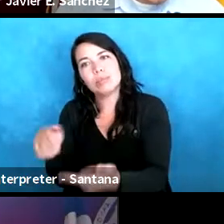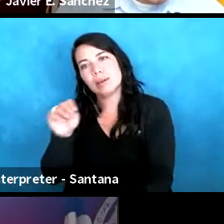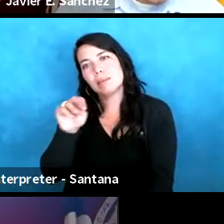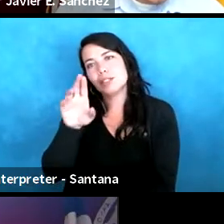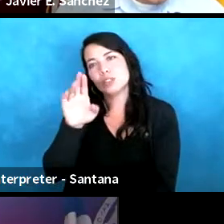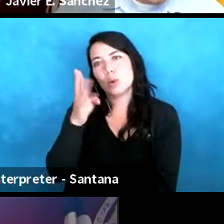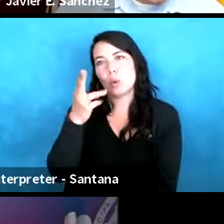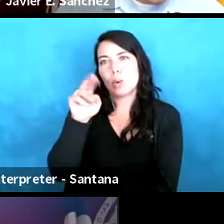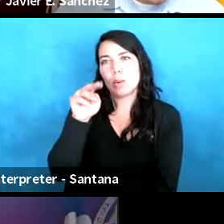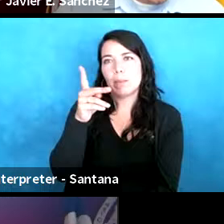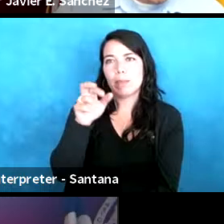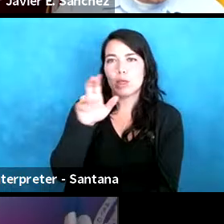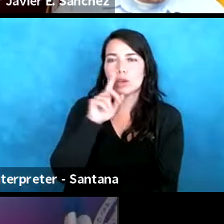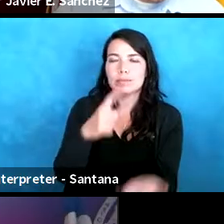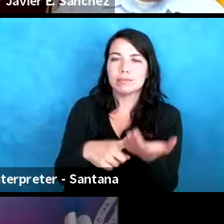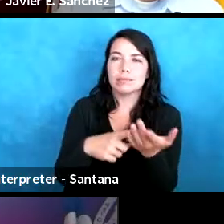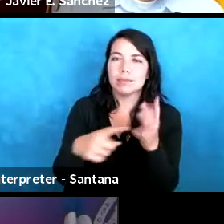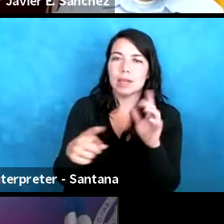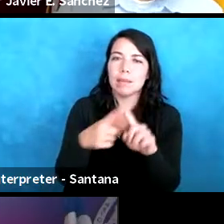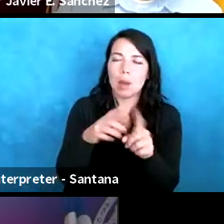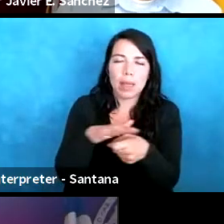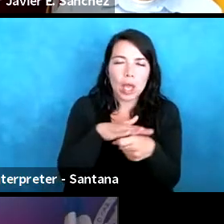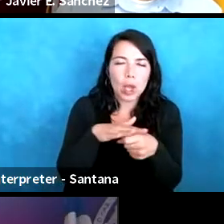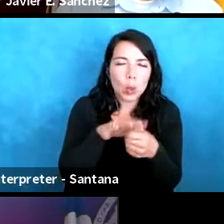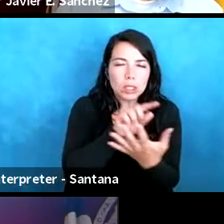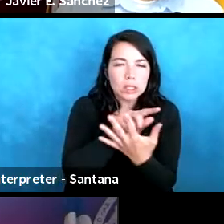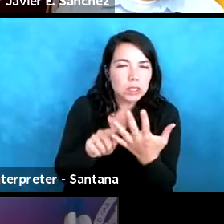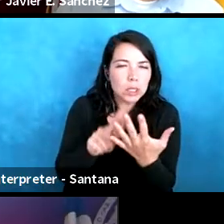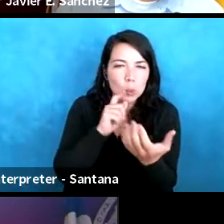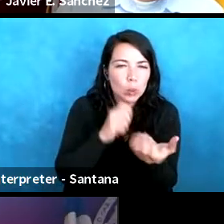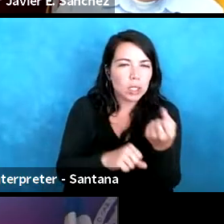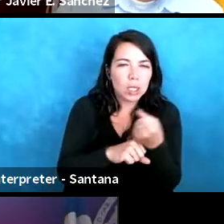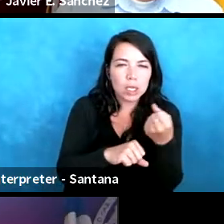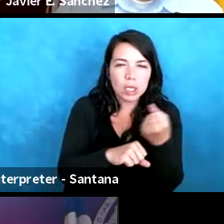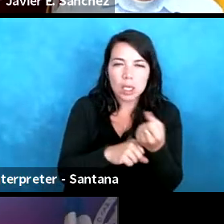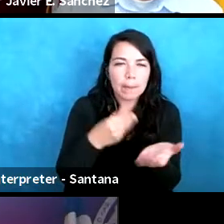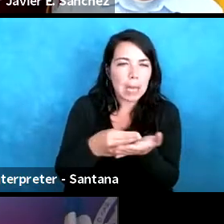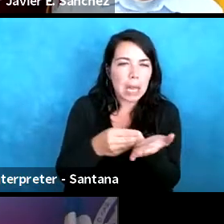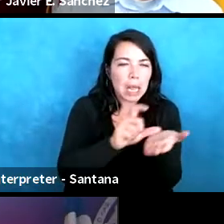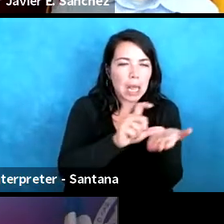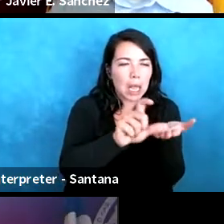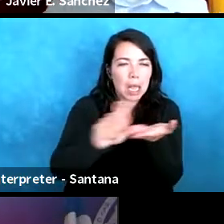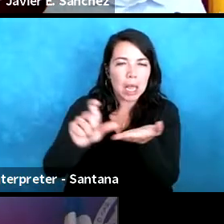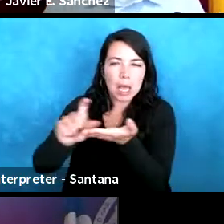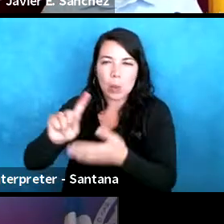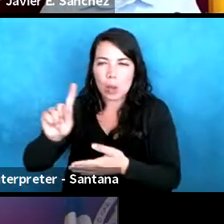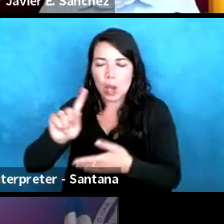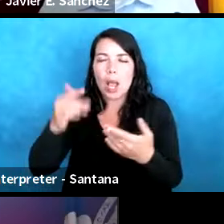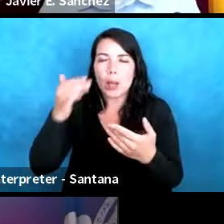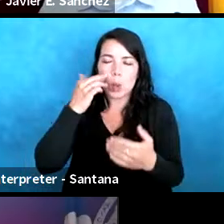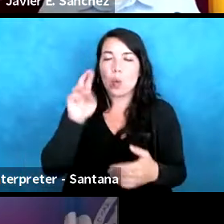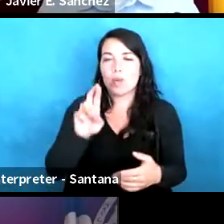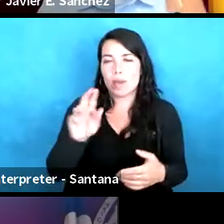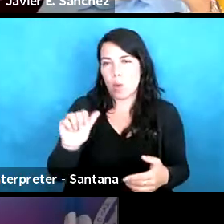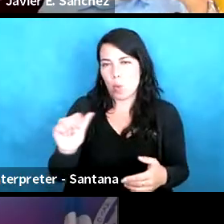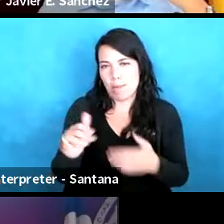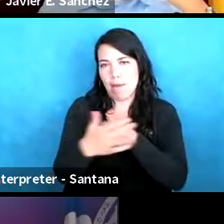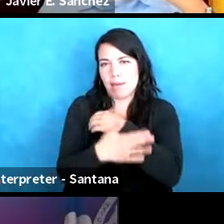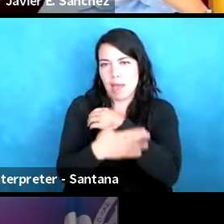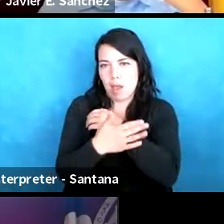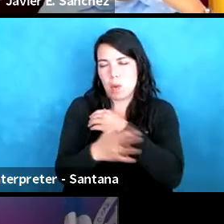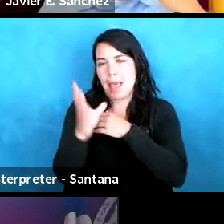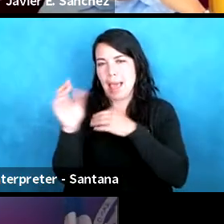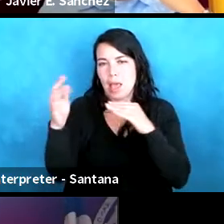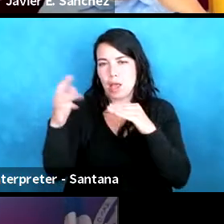regarding the areas that will be assisted. And I know that it's going to go north as far as Riverboat County. So if you could just mention that for the listening